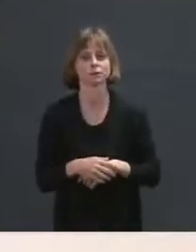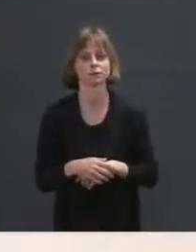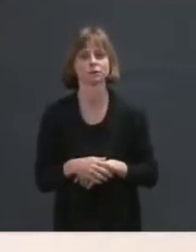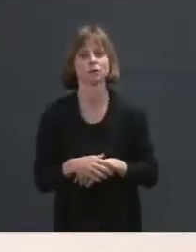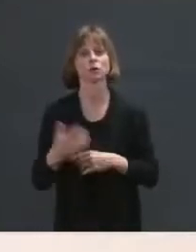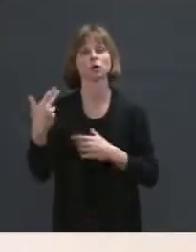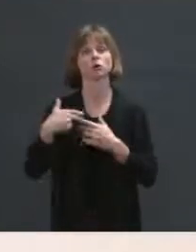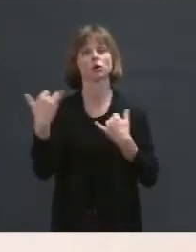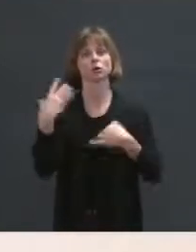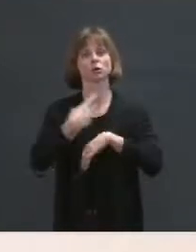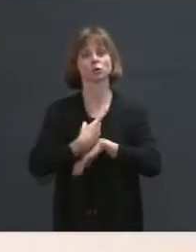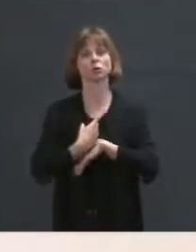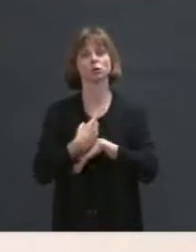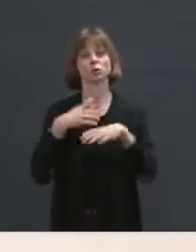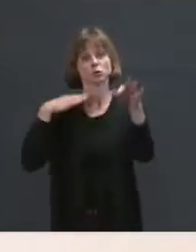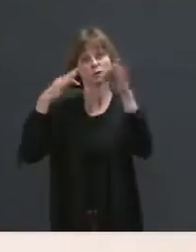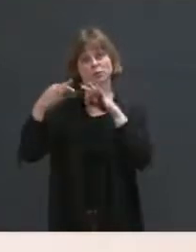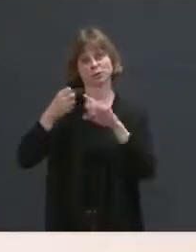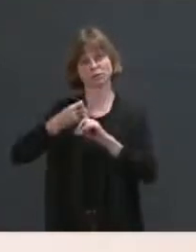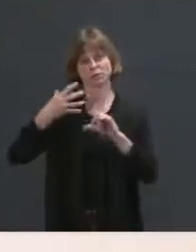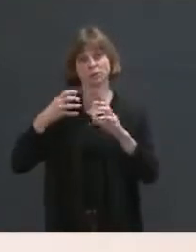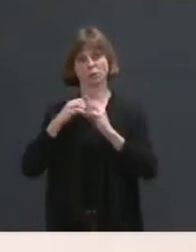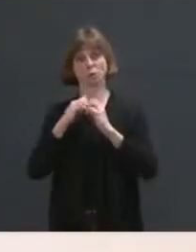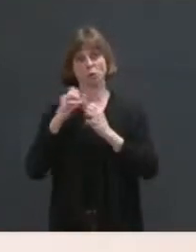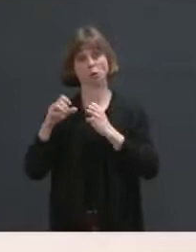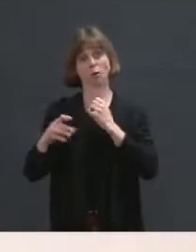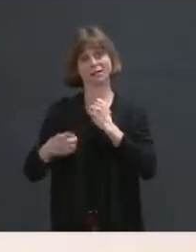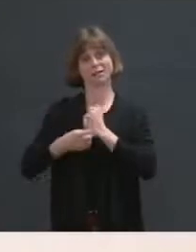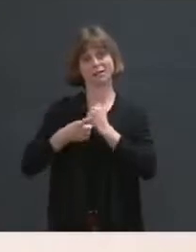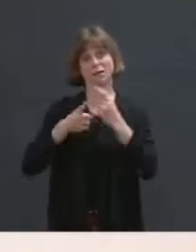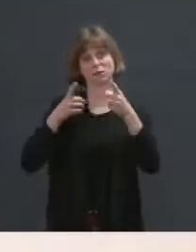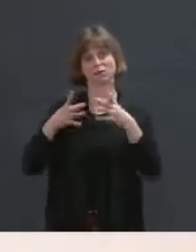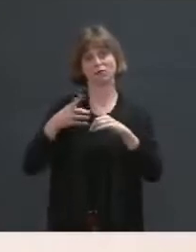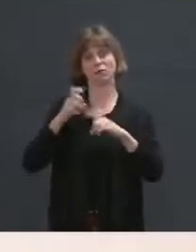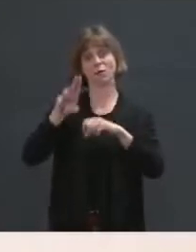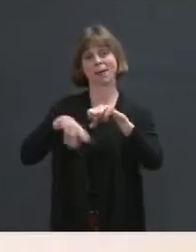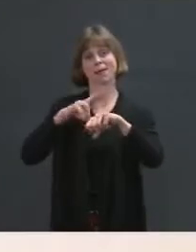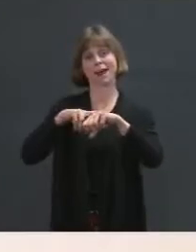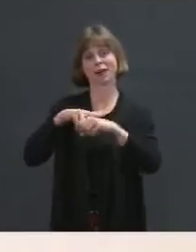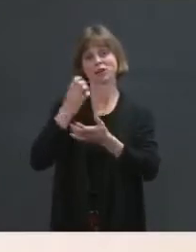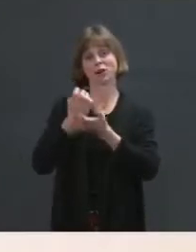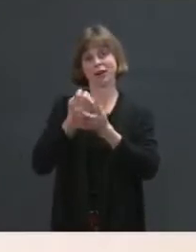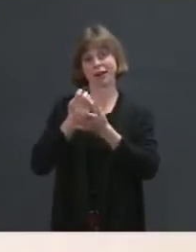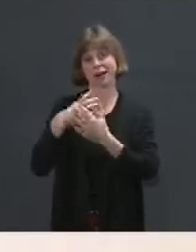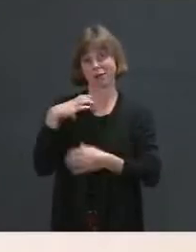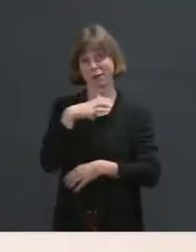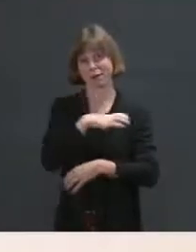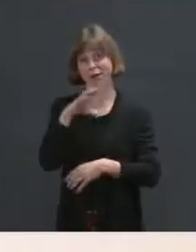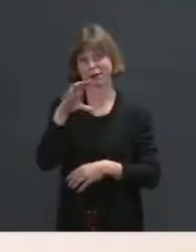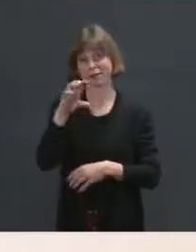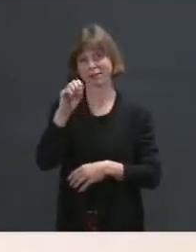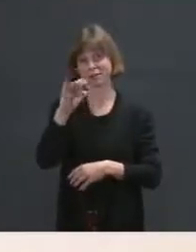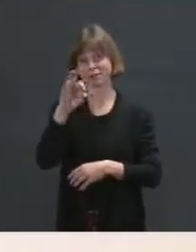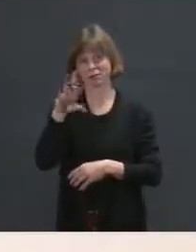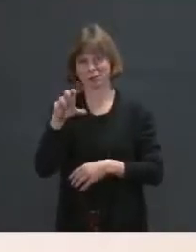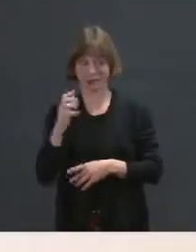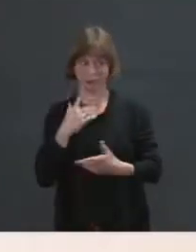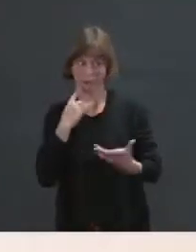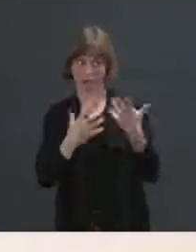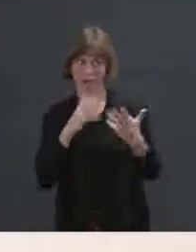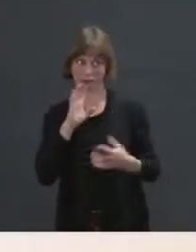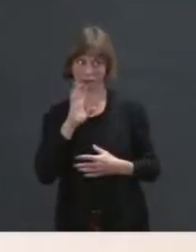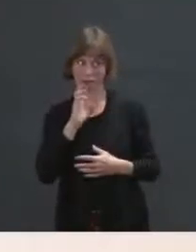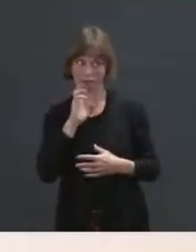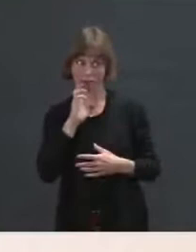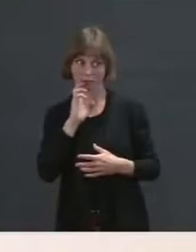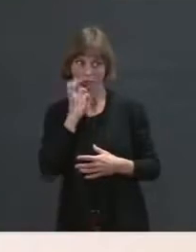the executive order our Deputy Director of the National Economic Council, Samira Fazili. I may have butchered your last name, as mine is